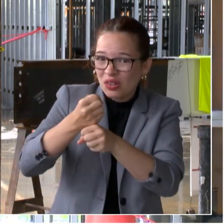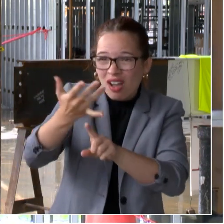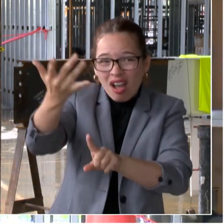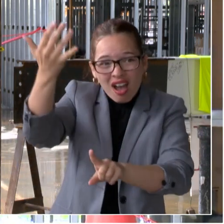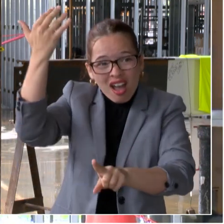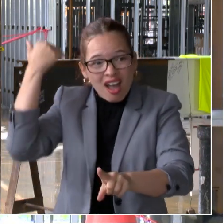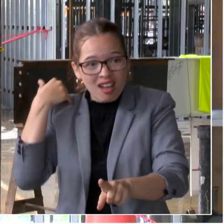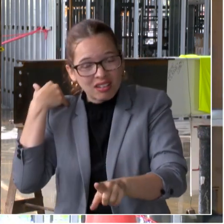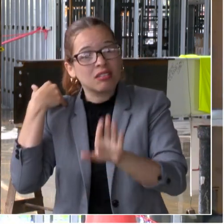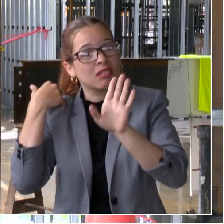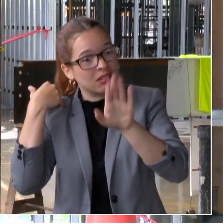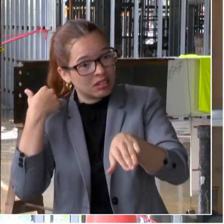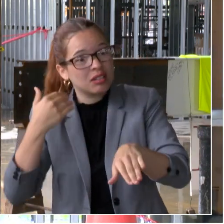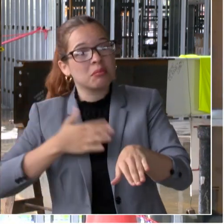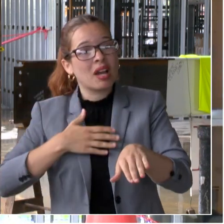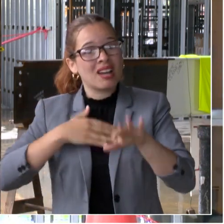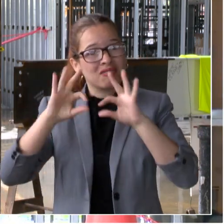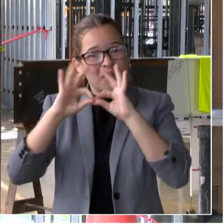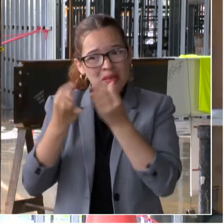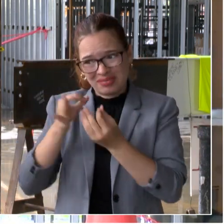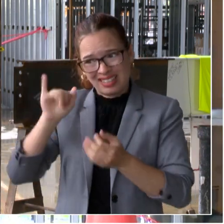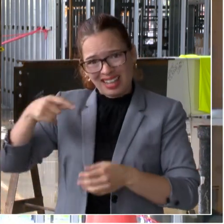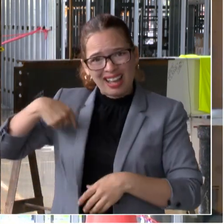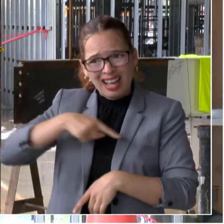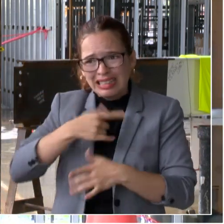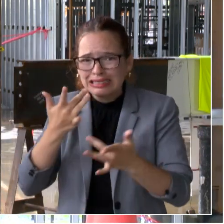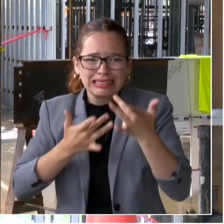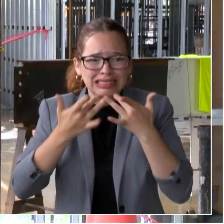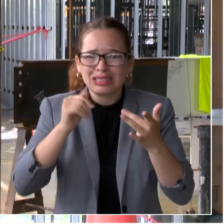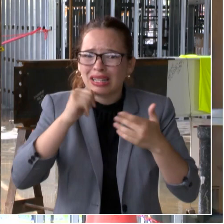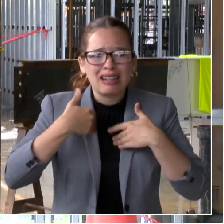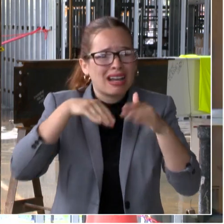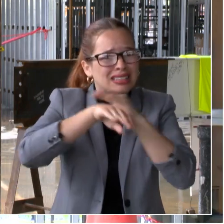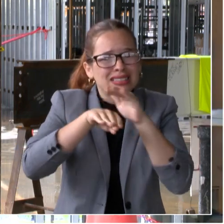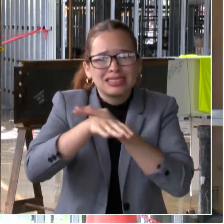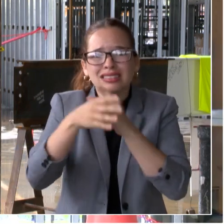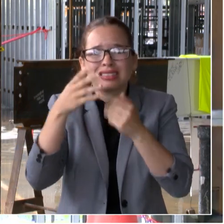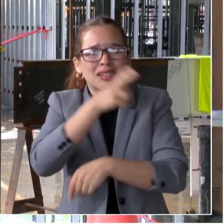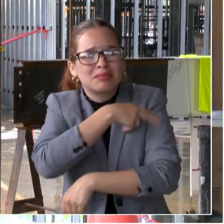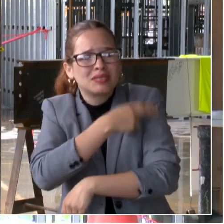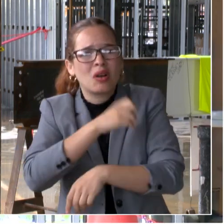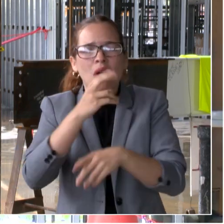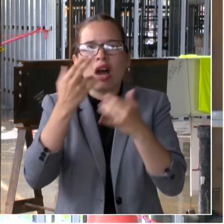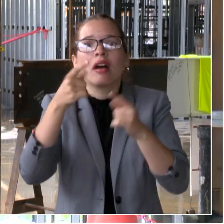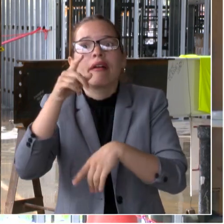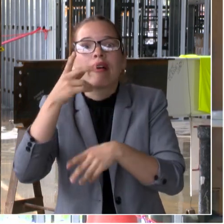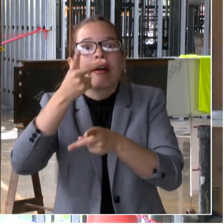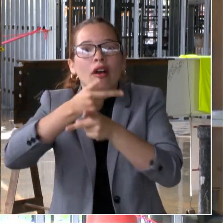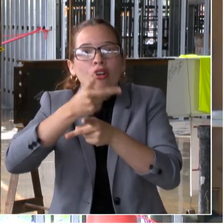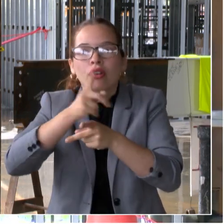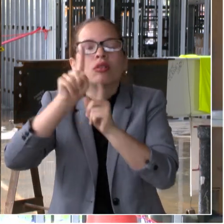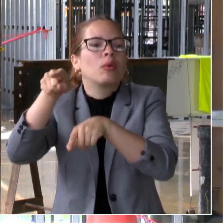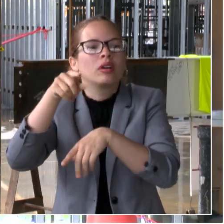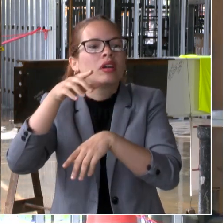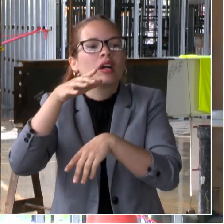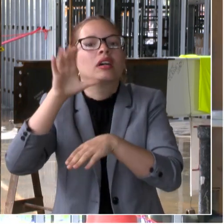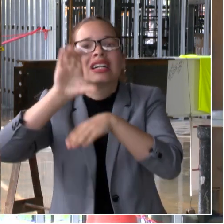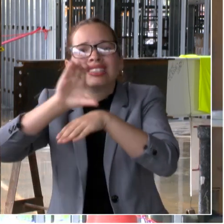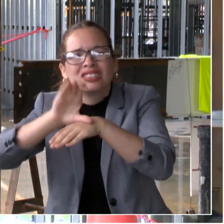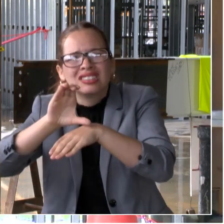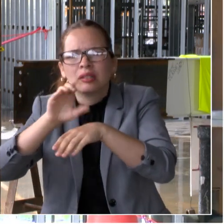church and was experiencing pain in his neck and couldn't speak and had a loss of motion due to pain. We rushed him to